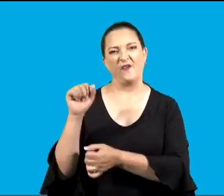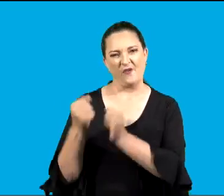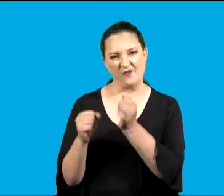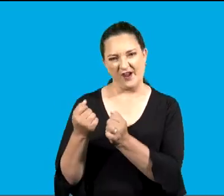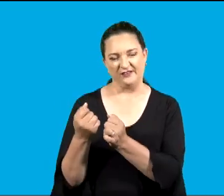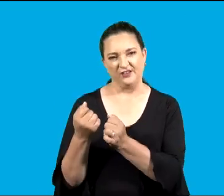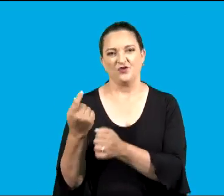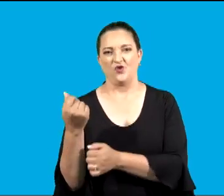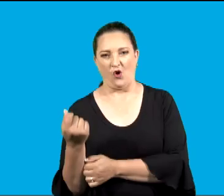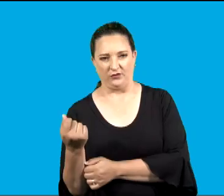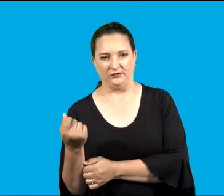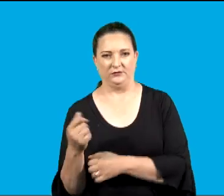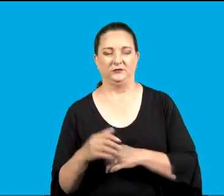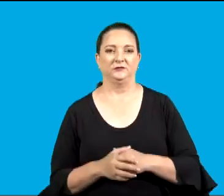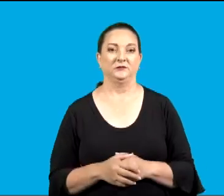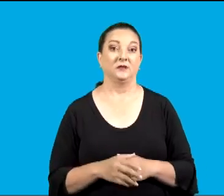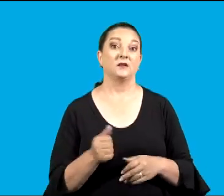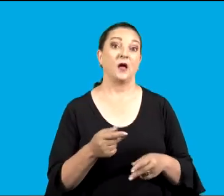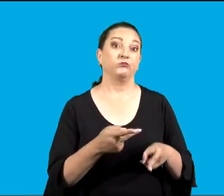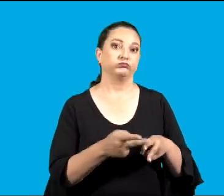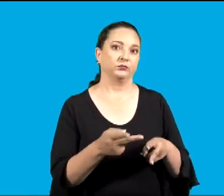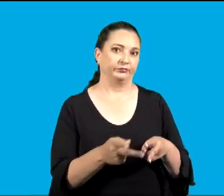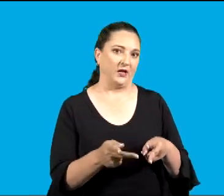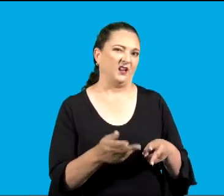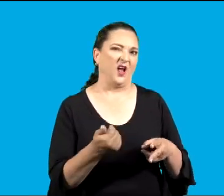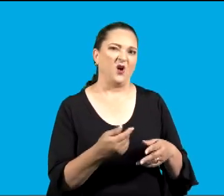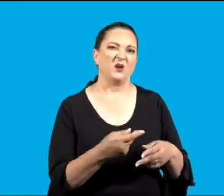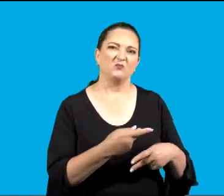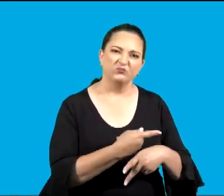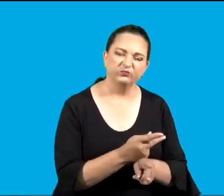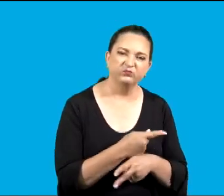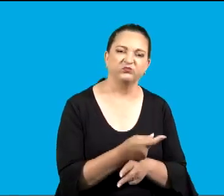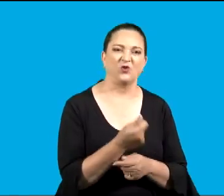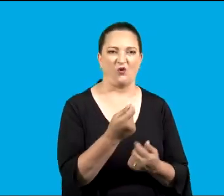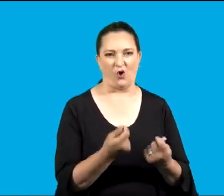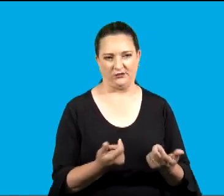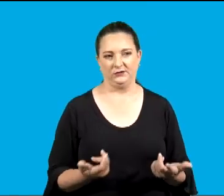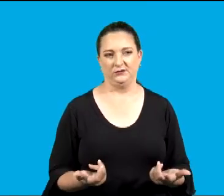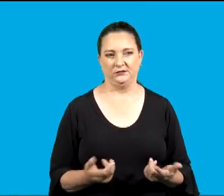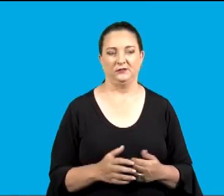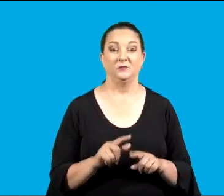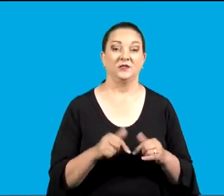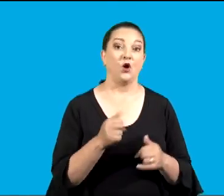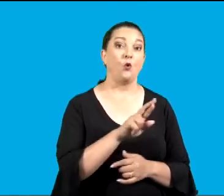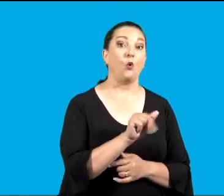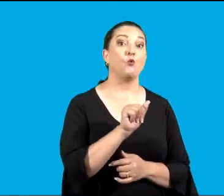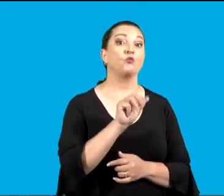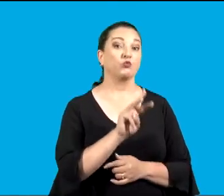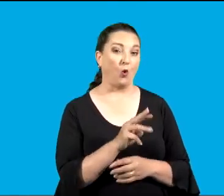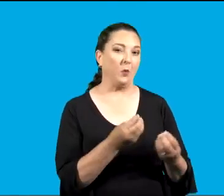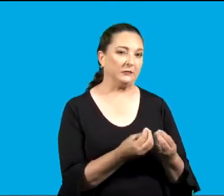factory overhead cost amounts and prepare the production cost statement. We'll also calculate the wastage of raw